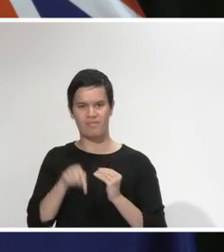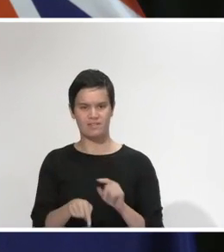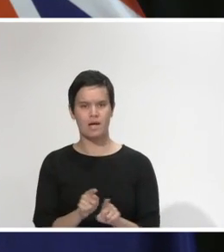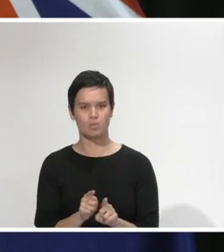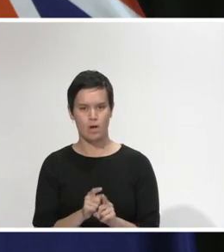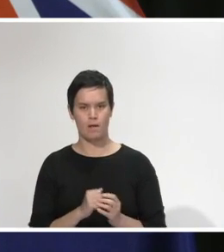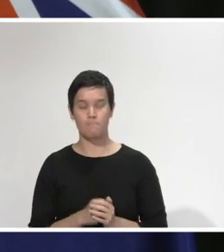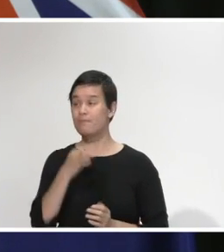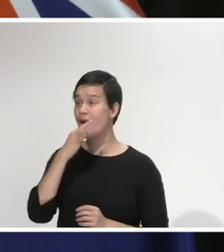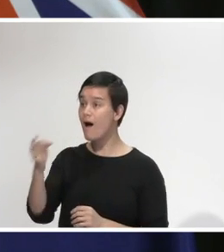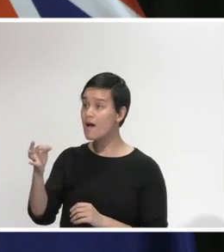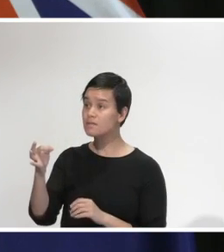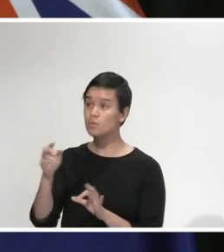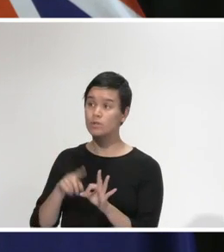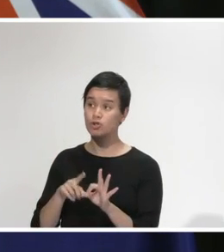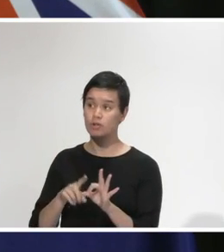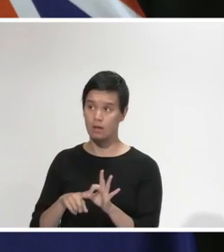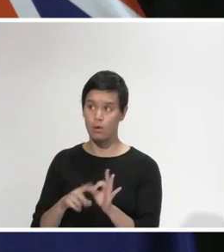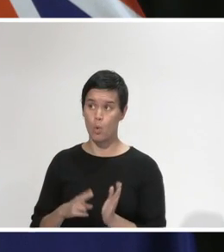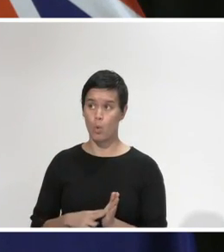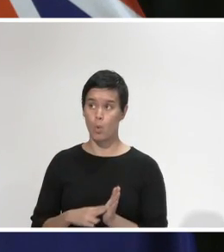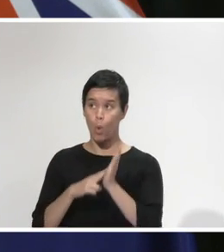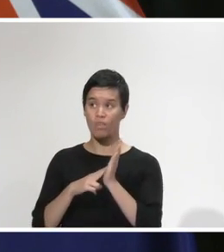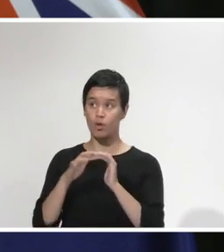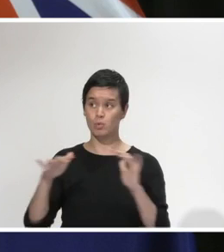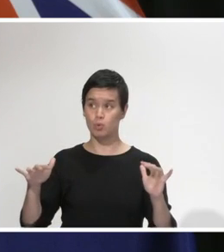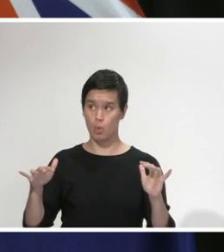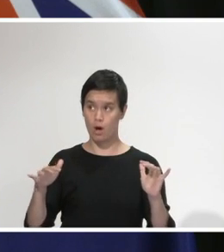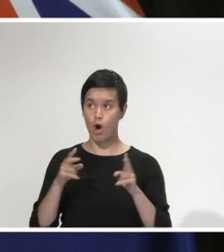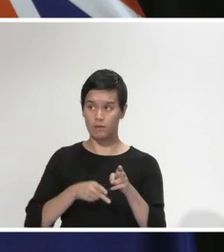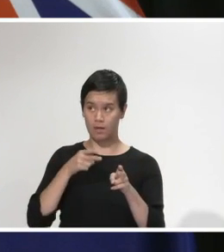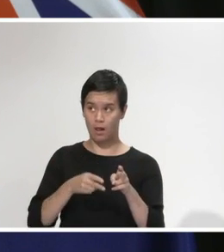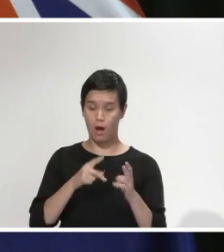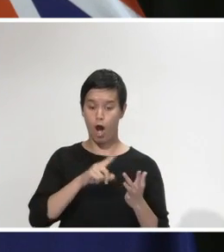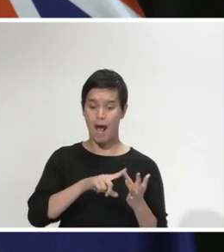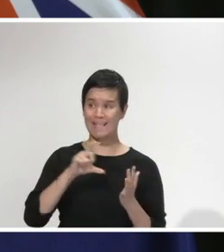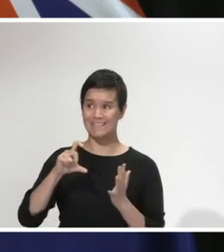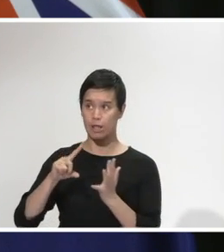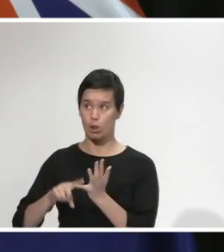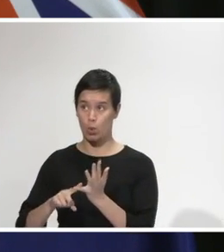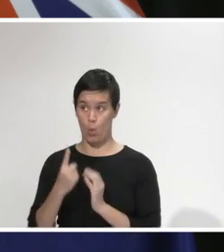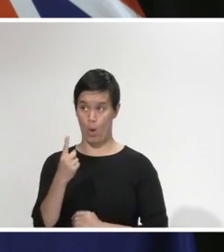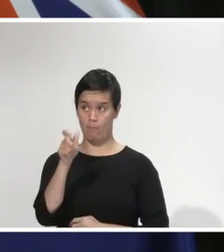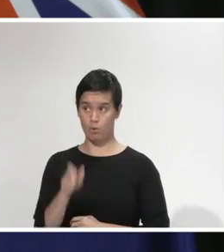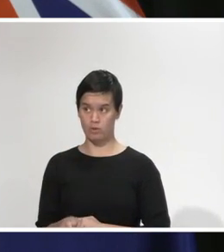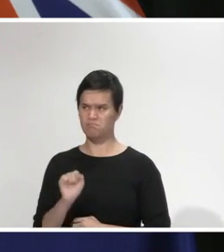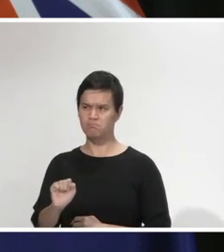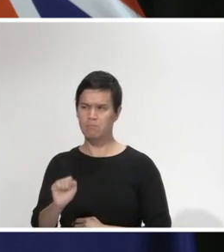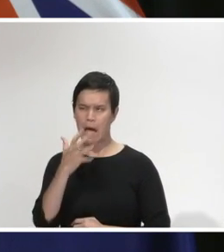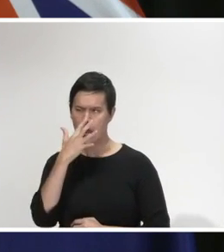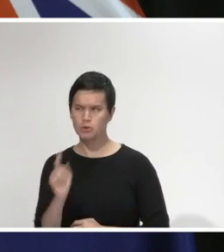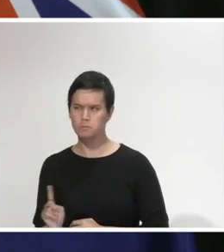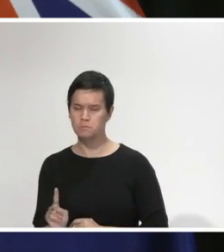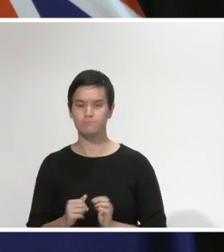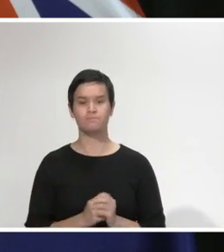That patient that you mentioned in the North Shore in ICU, do you know the age of that person? No, I don't have any more details on any of the people